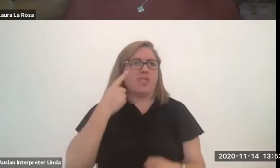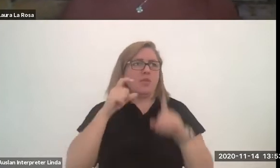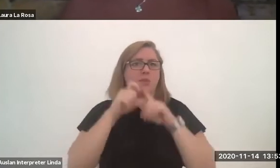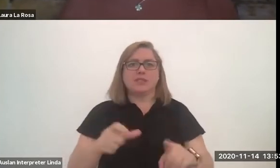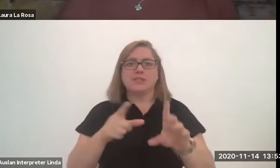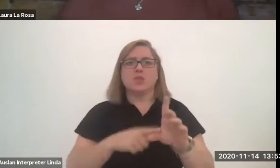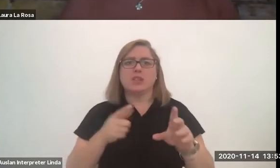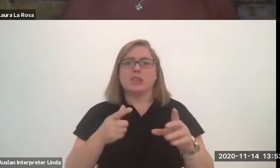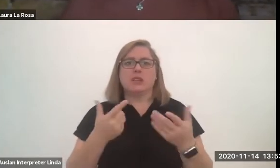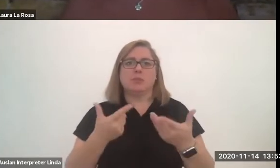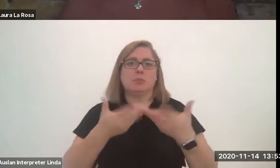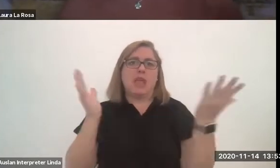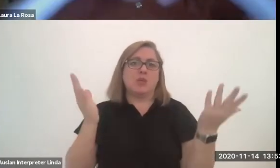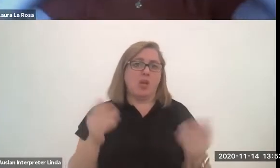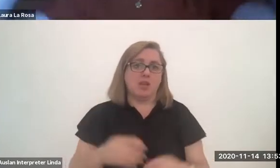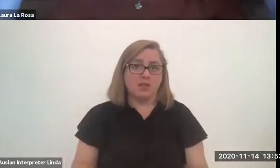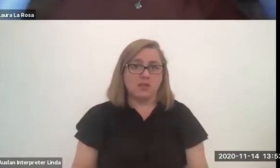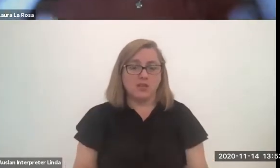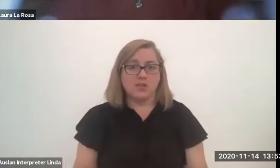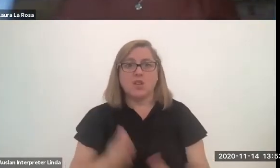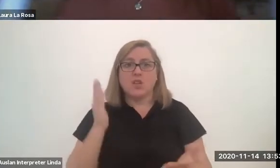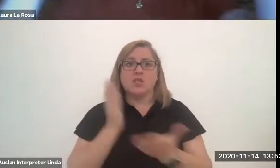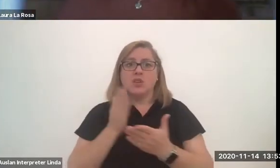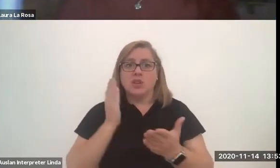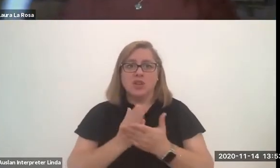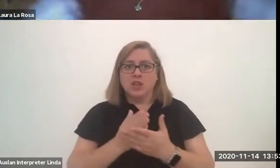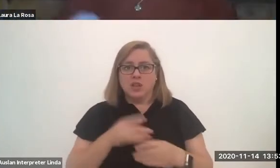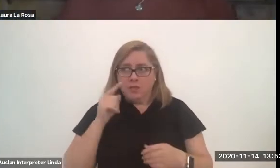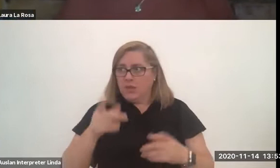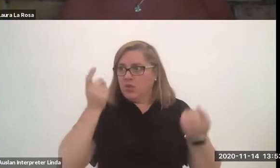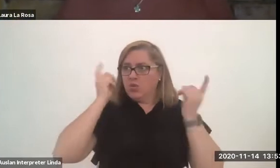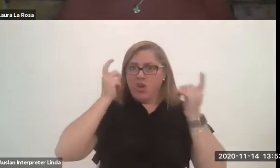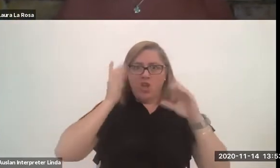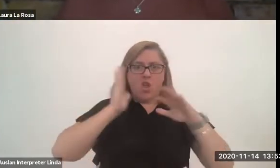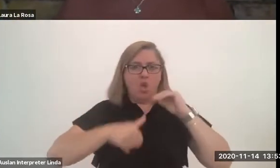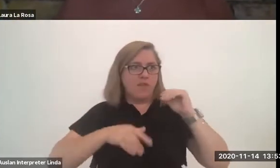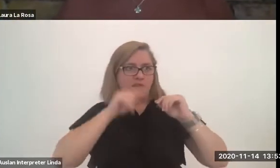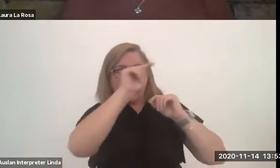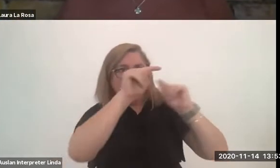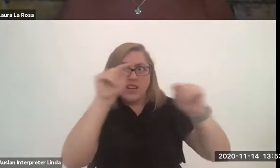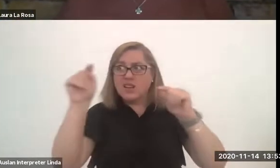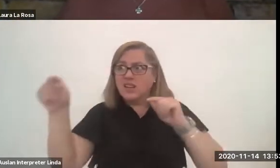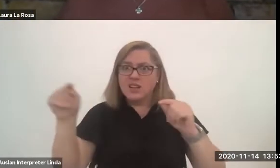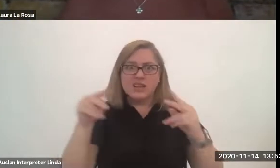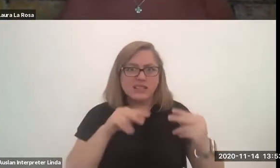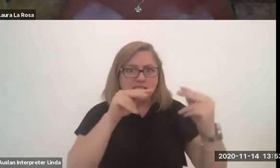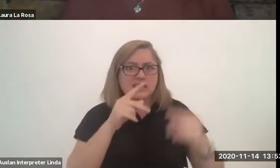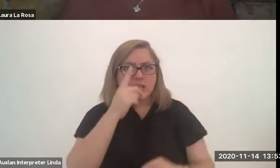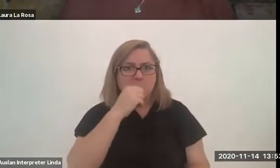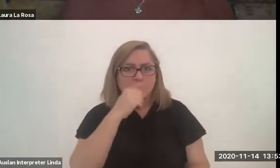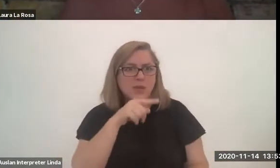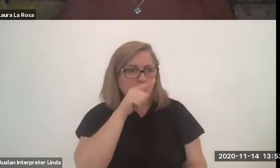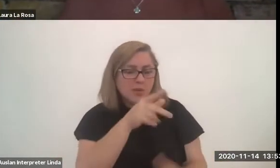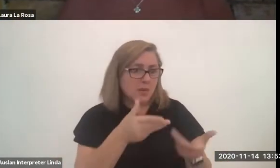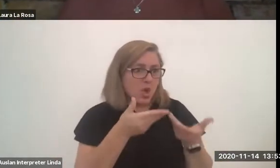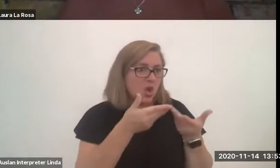But I think it is that just kind of universal energy of worrying about how everyone's doing, seeing people lose